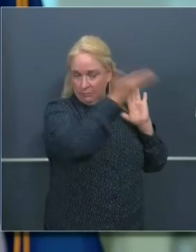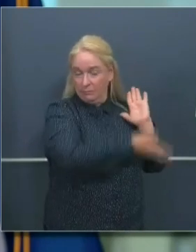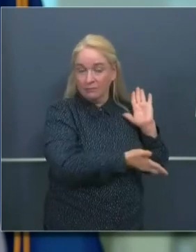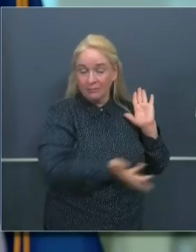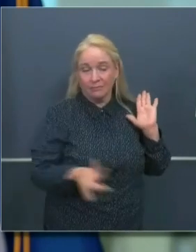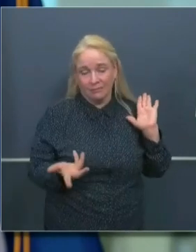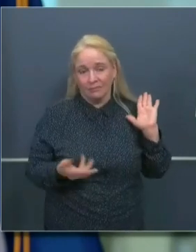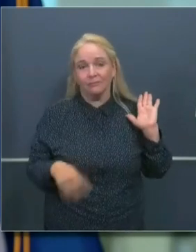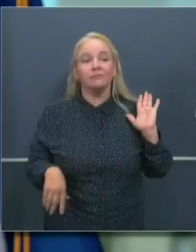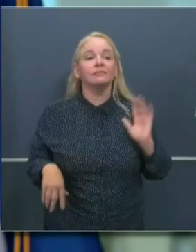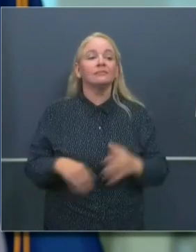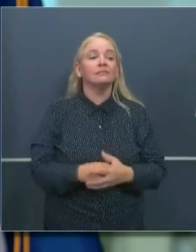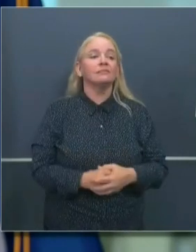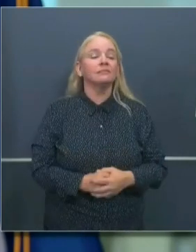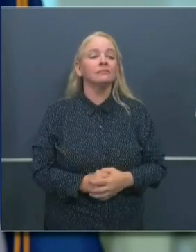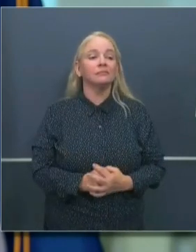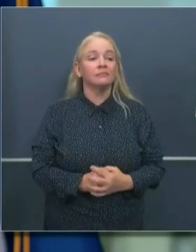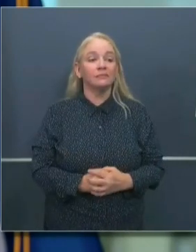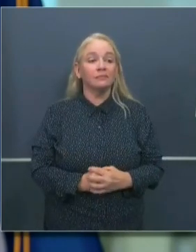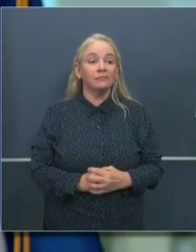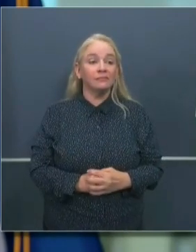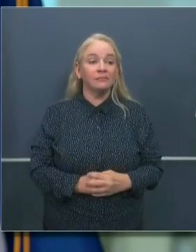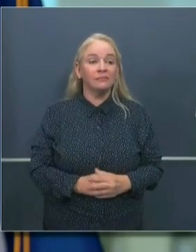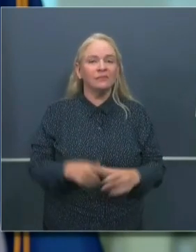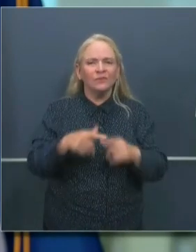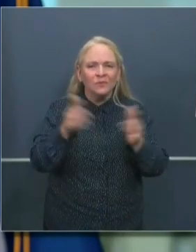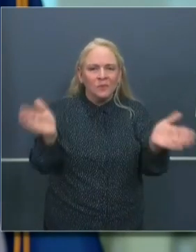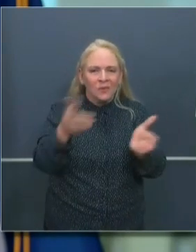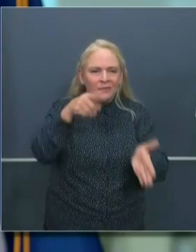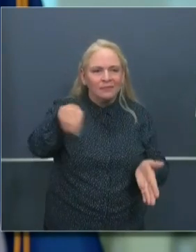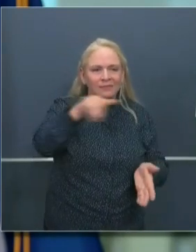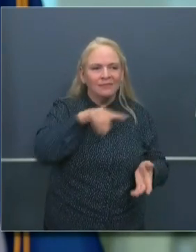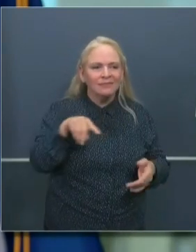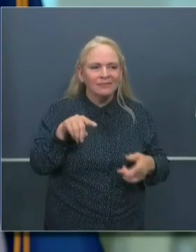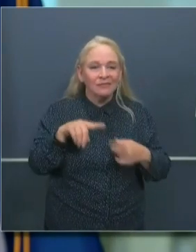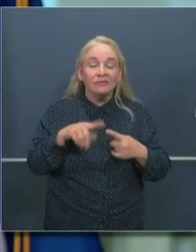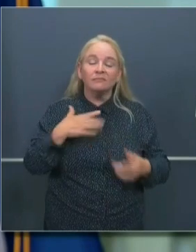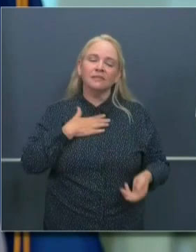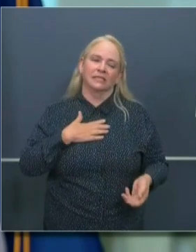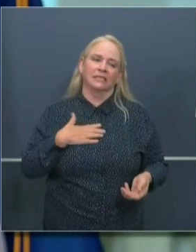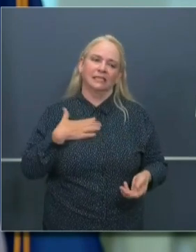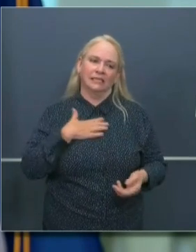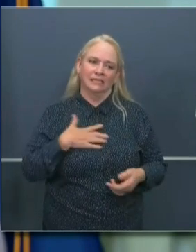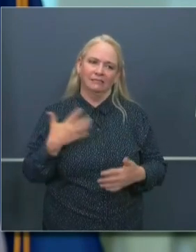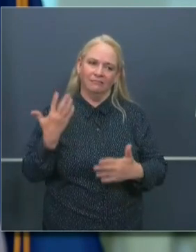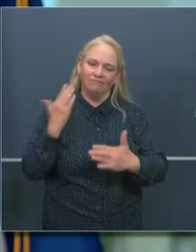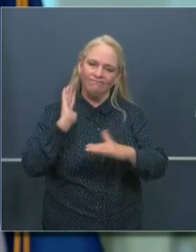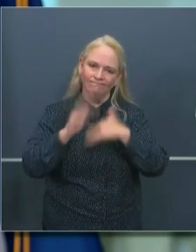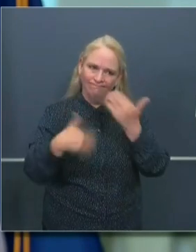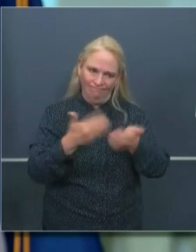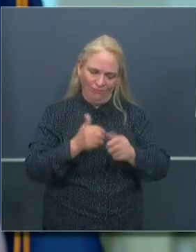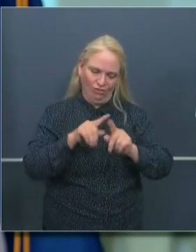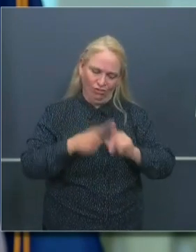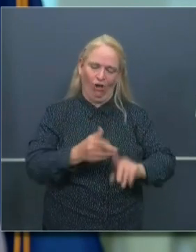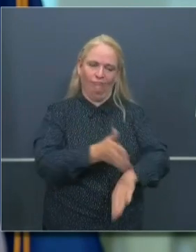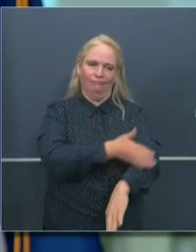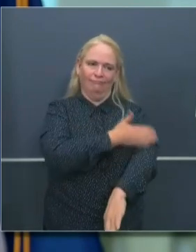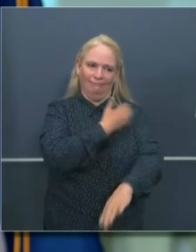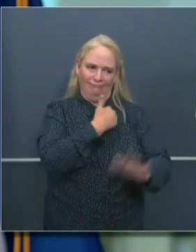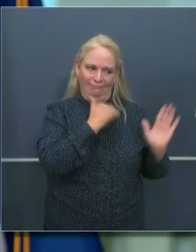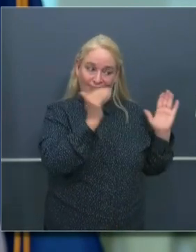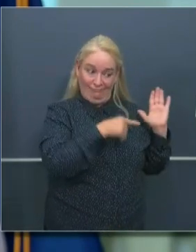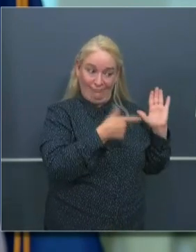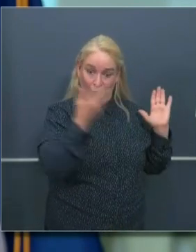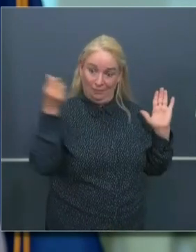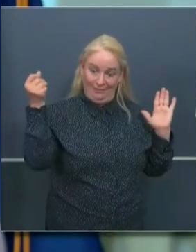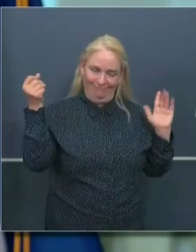to advance the spirit and the letter of the mandate that we announced yesterday. That should also mitigate the concern